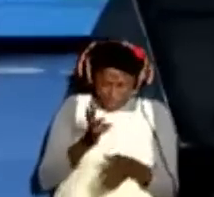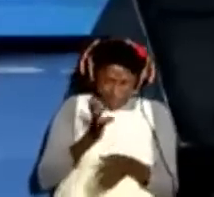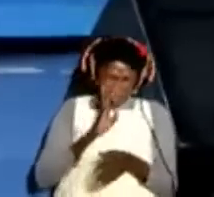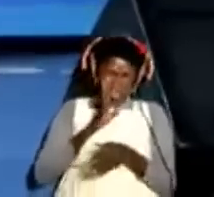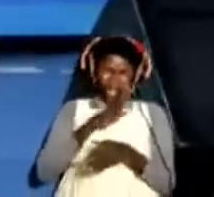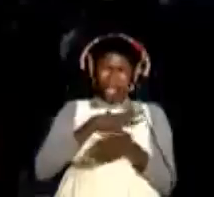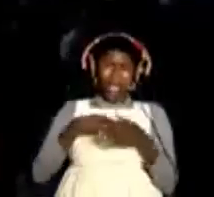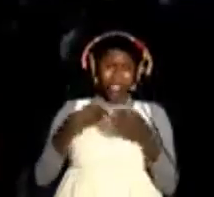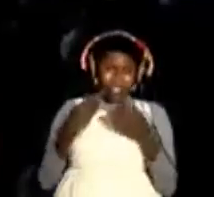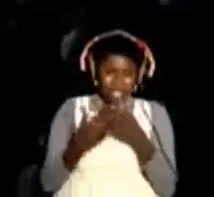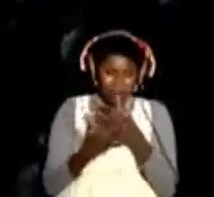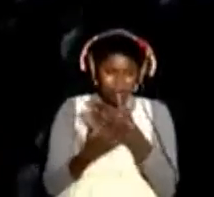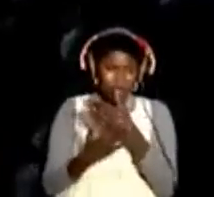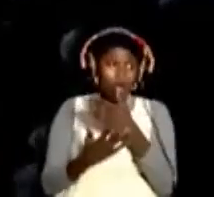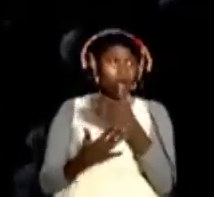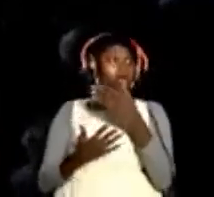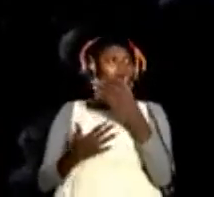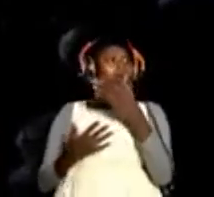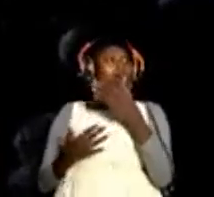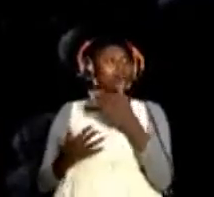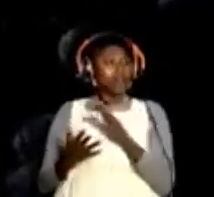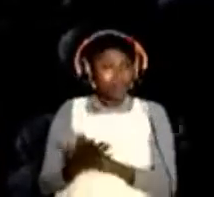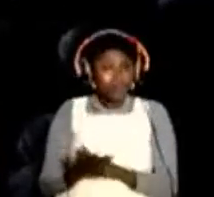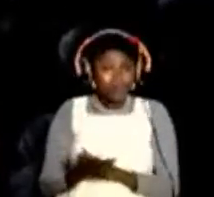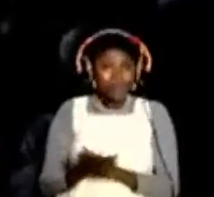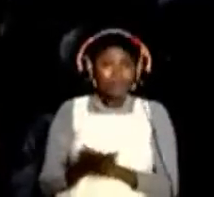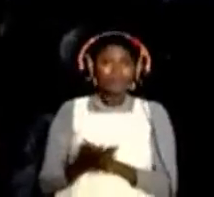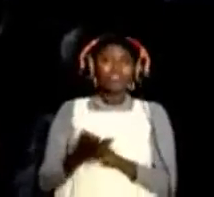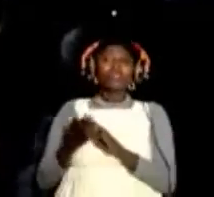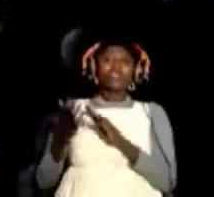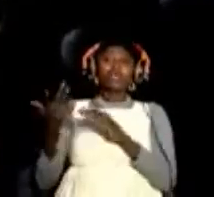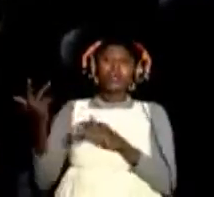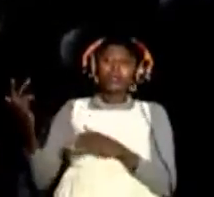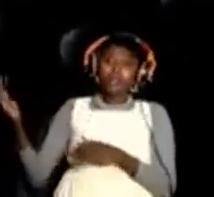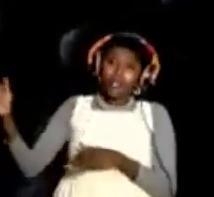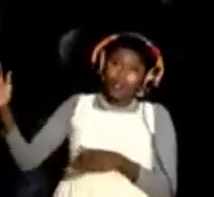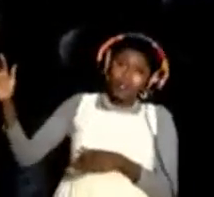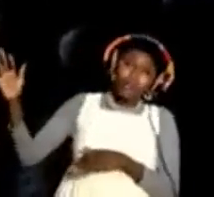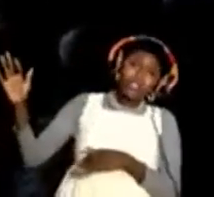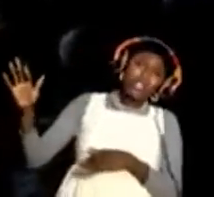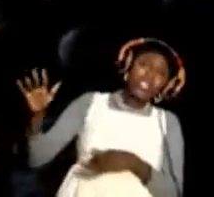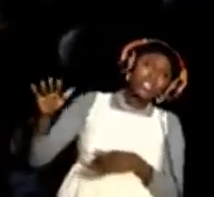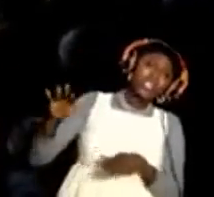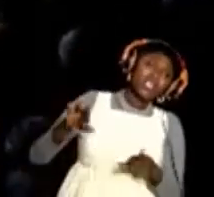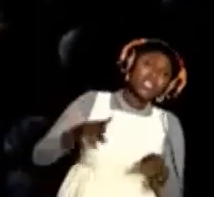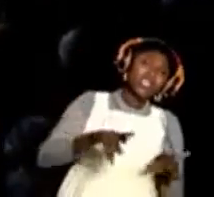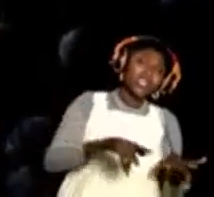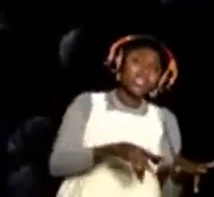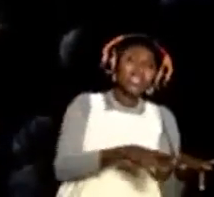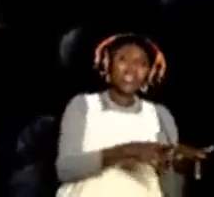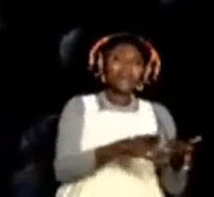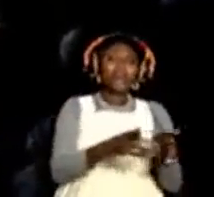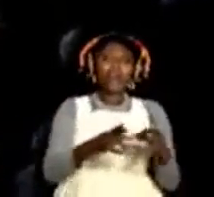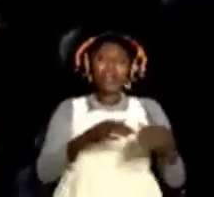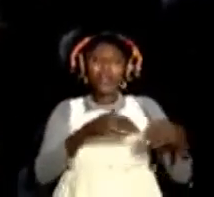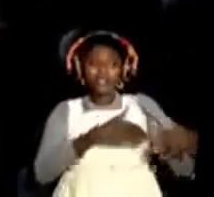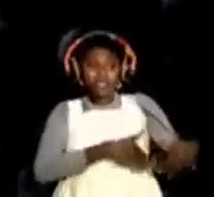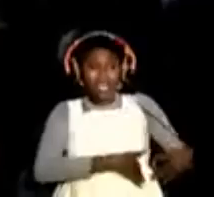Yeah. Otters and the door. From thy ring.